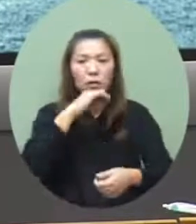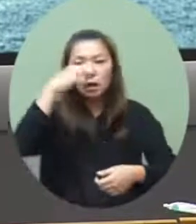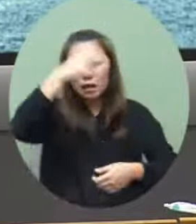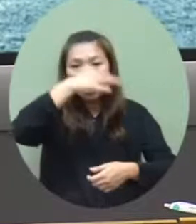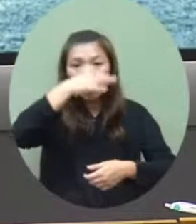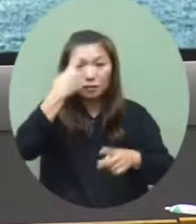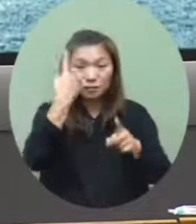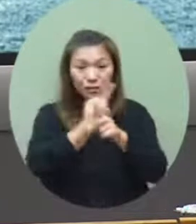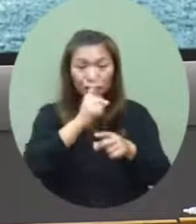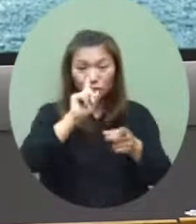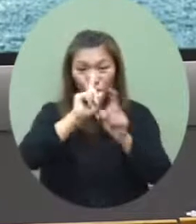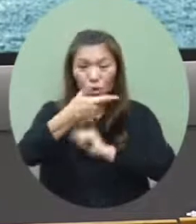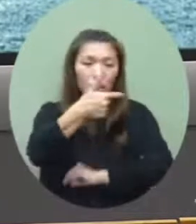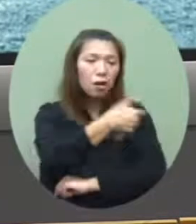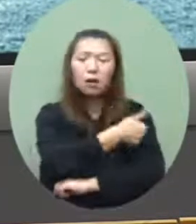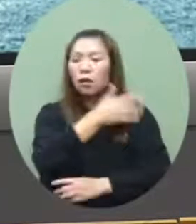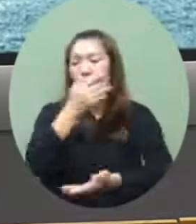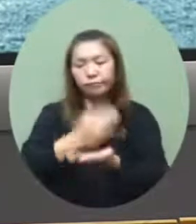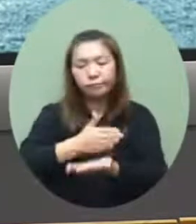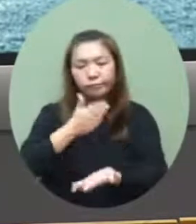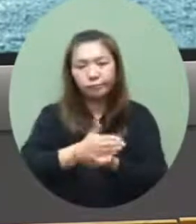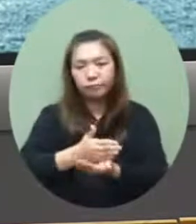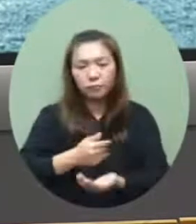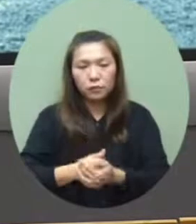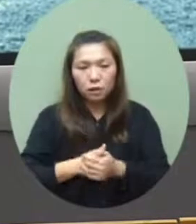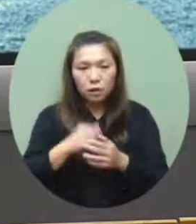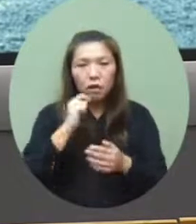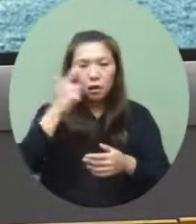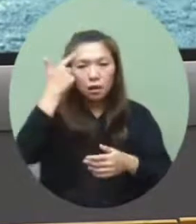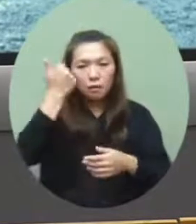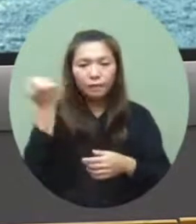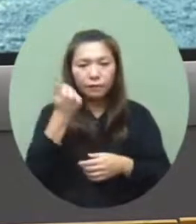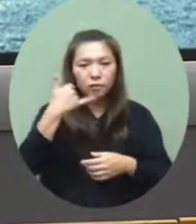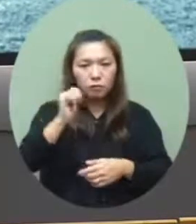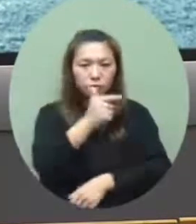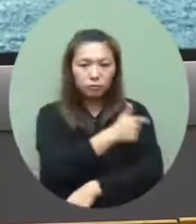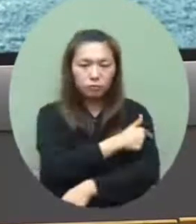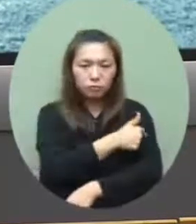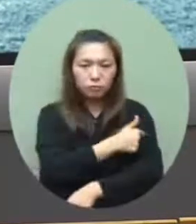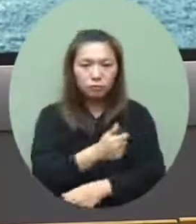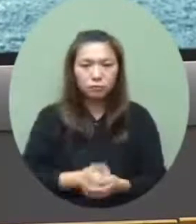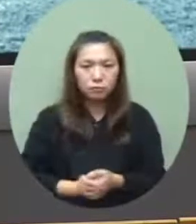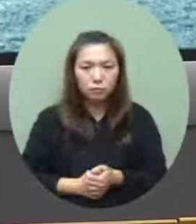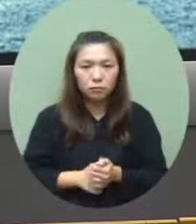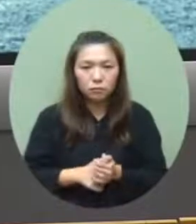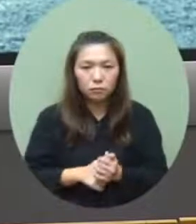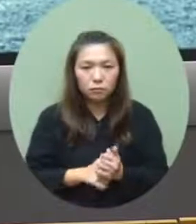immunocompromised patients, that they should really get vaccinated, and